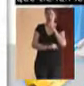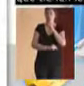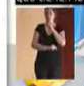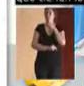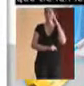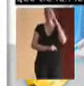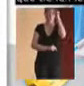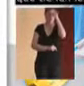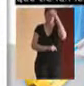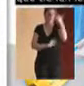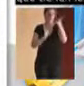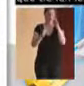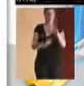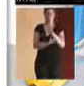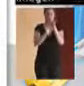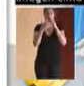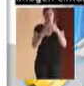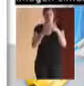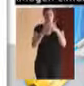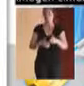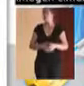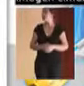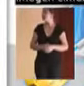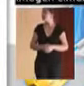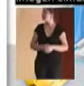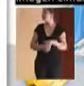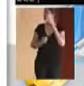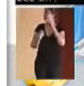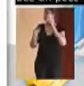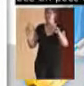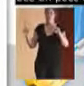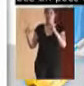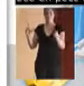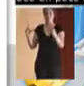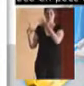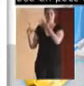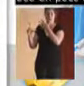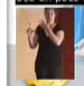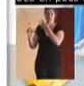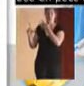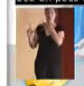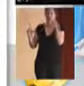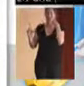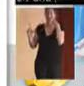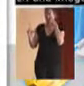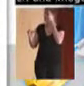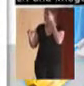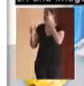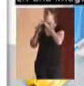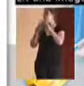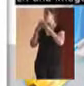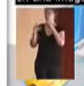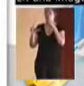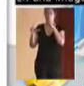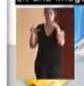simulated image. Just to get an idea of how it works, let's say that this is the image. If this is